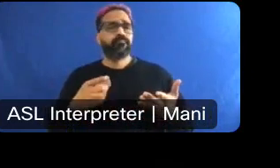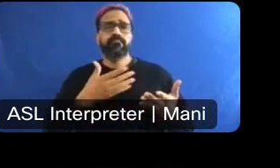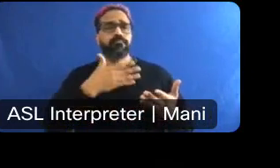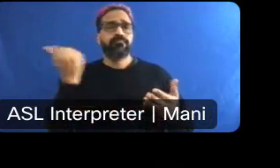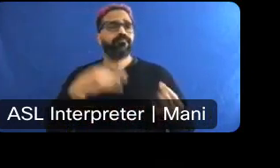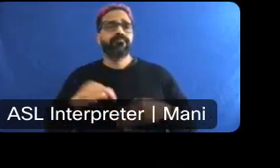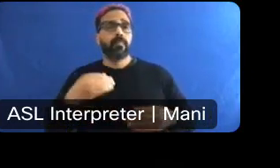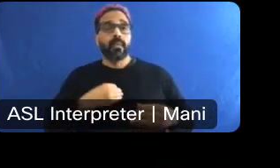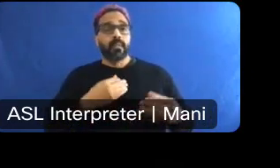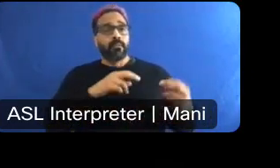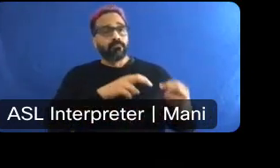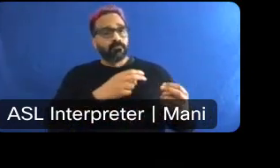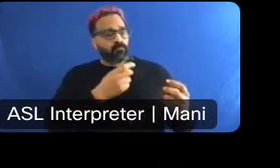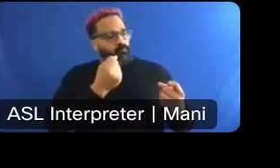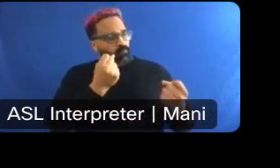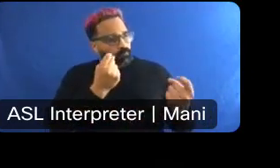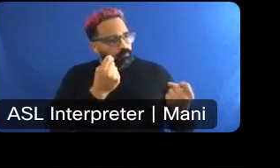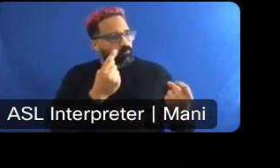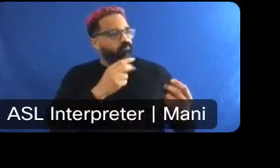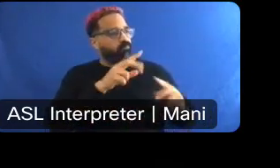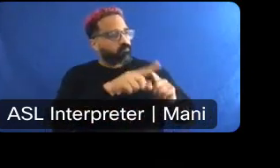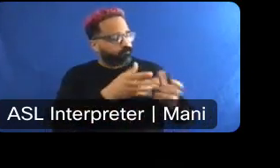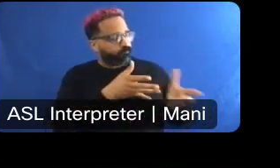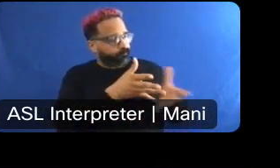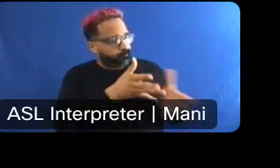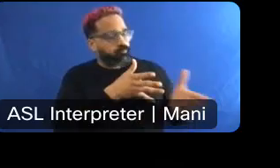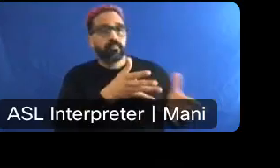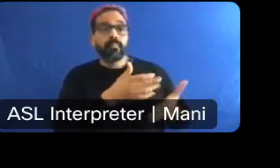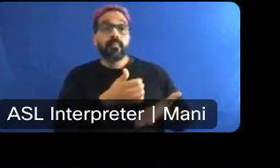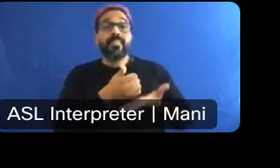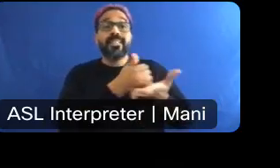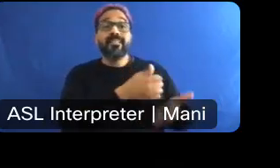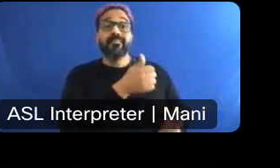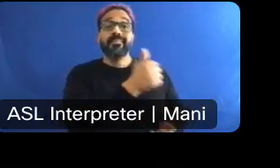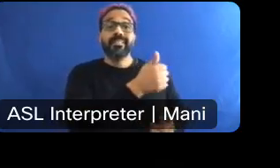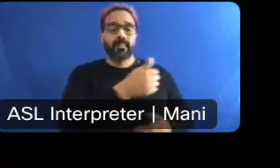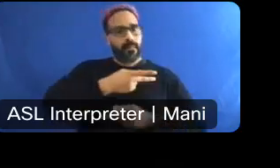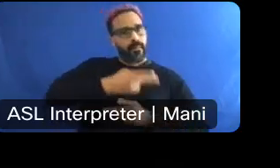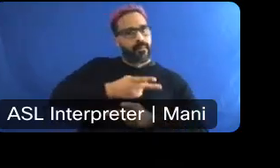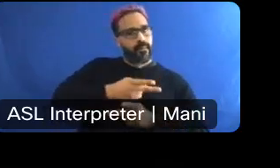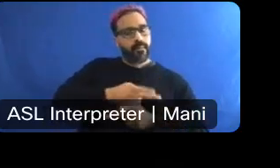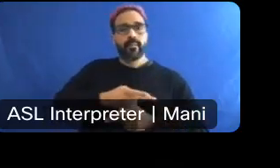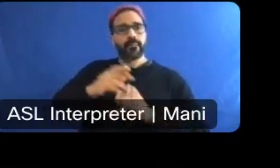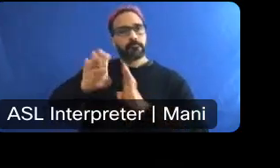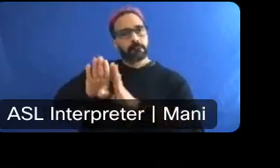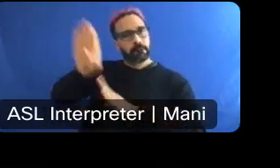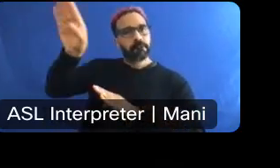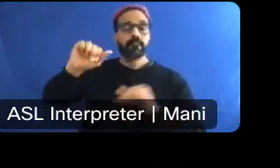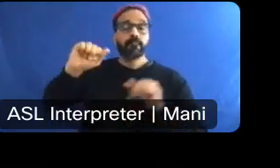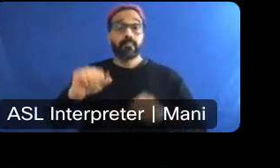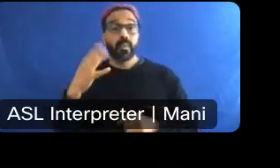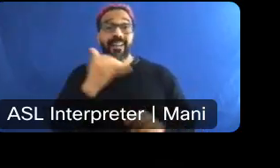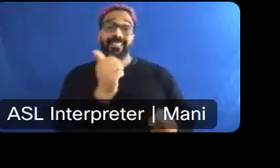to identify ways to care for themselves, because ultimately they are the experts of